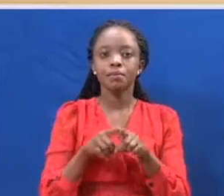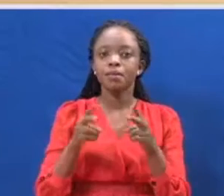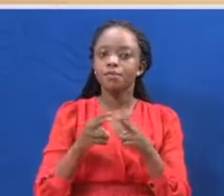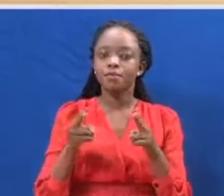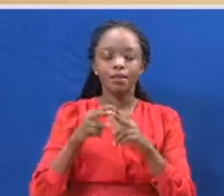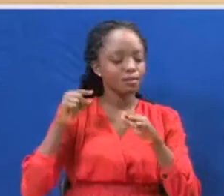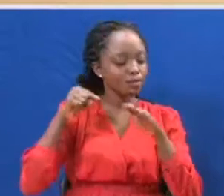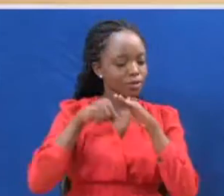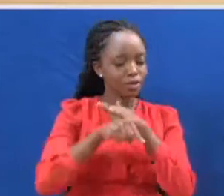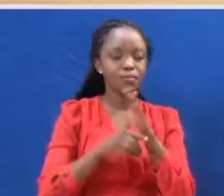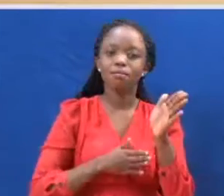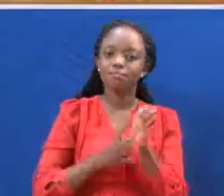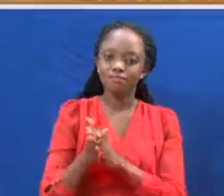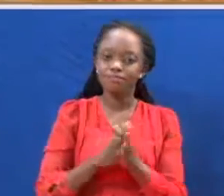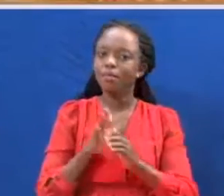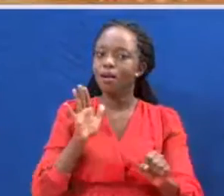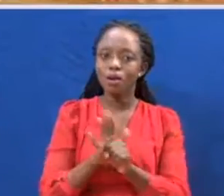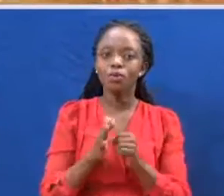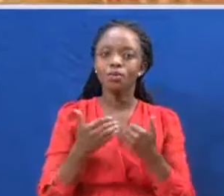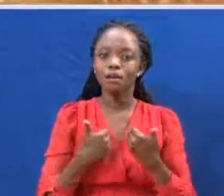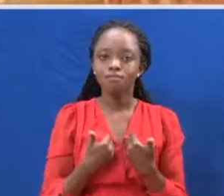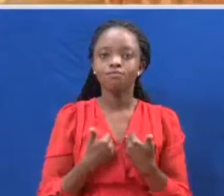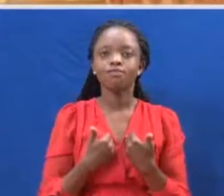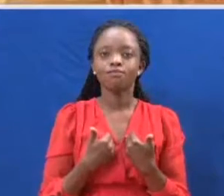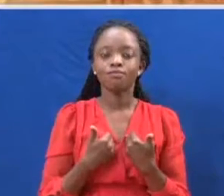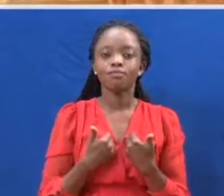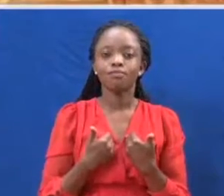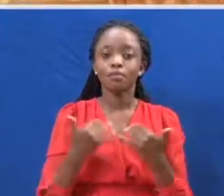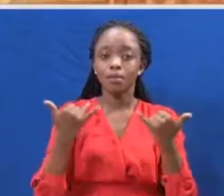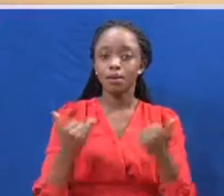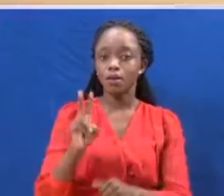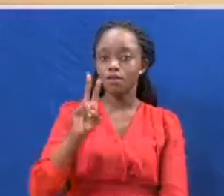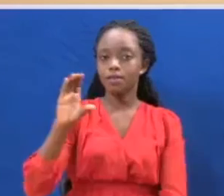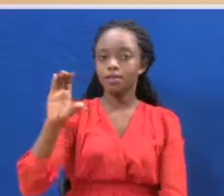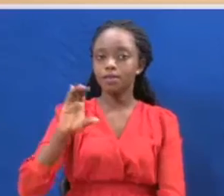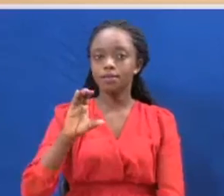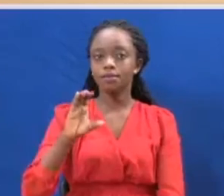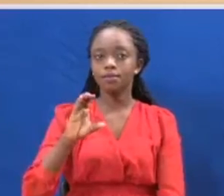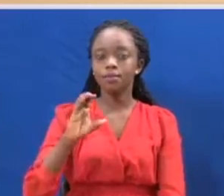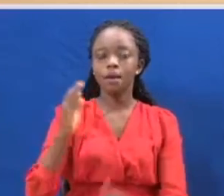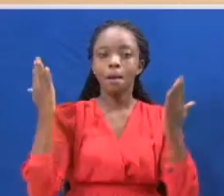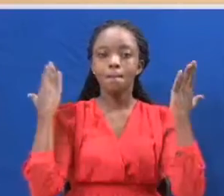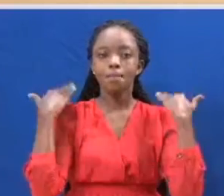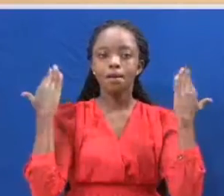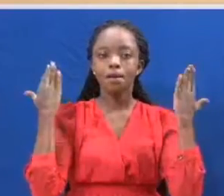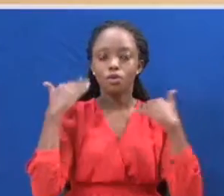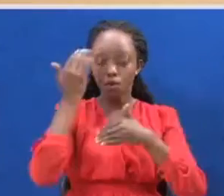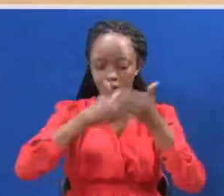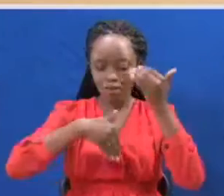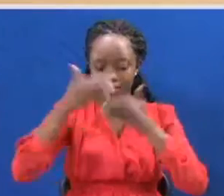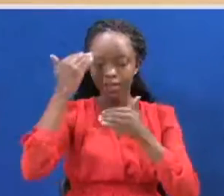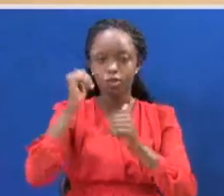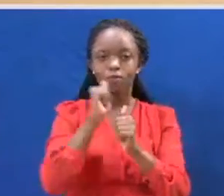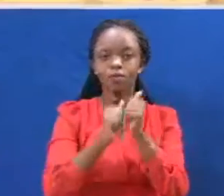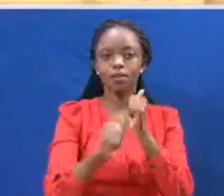inquisitive, very curious to know things and all that. He is now the vice-chancellor of Meru University of Science and